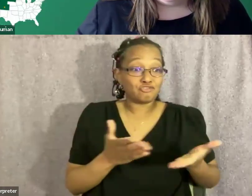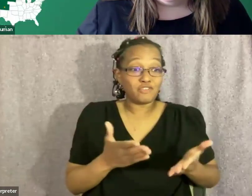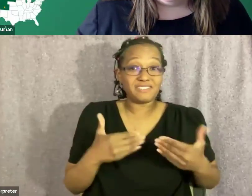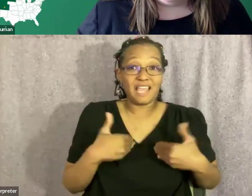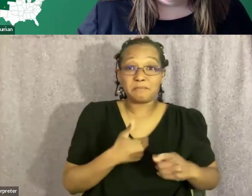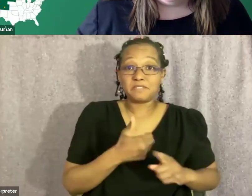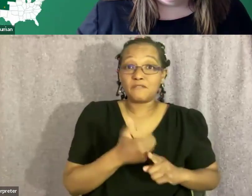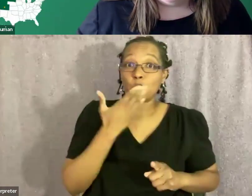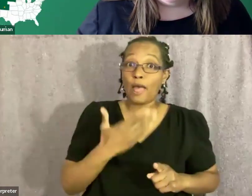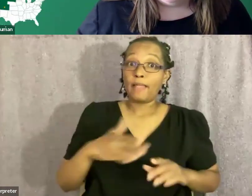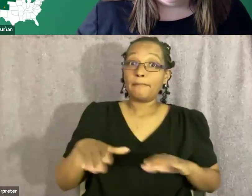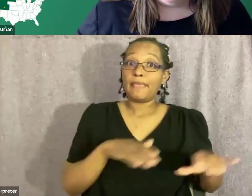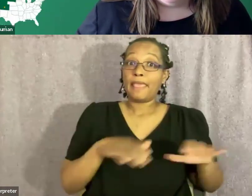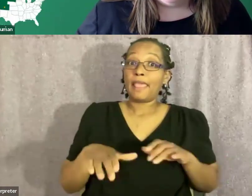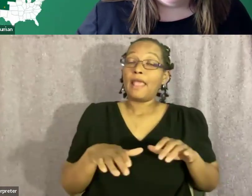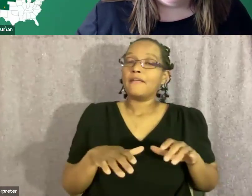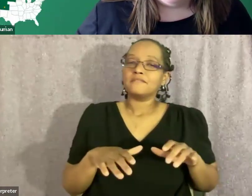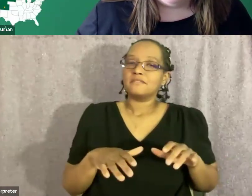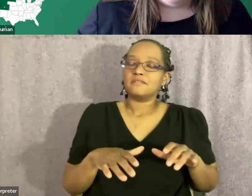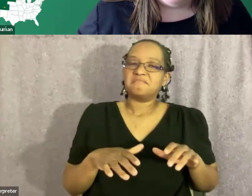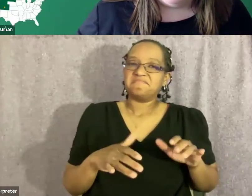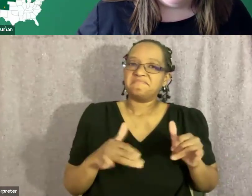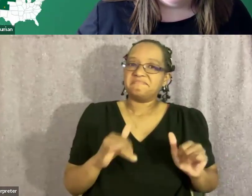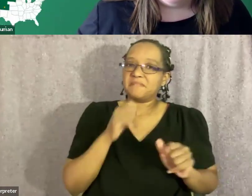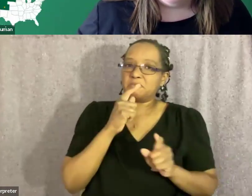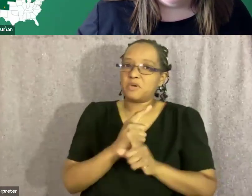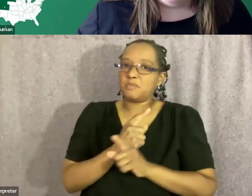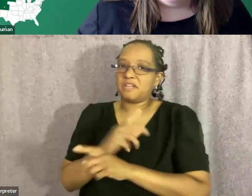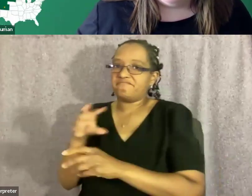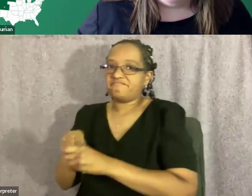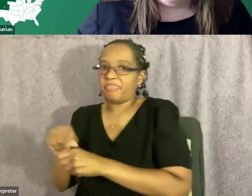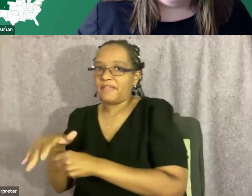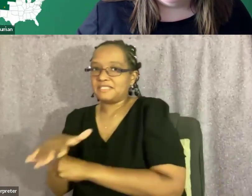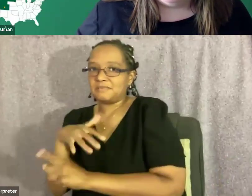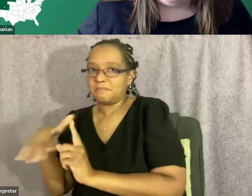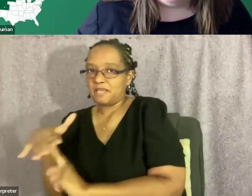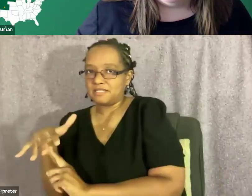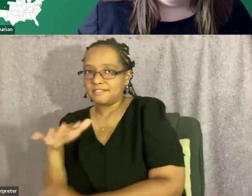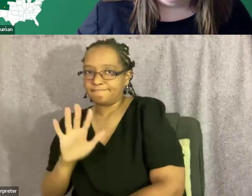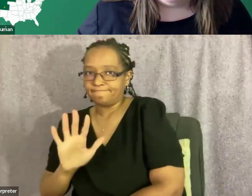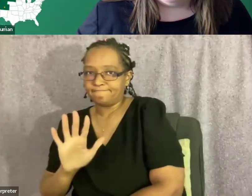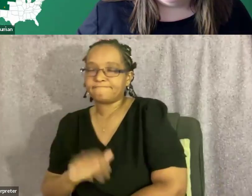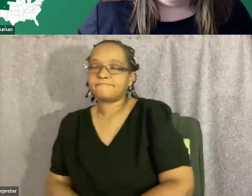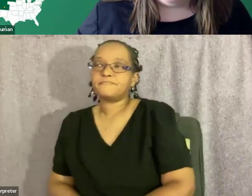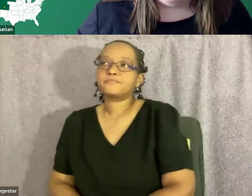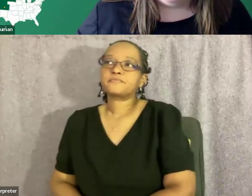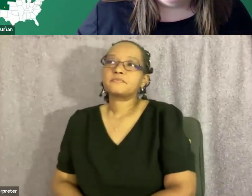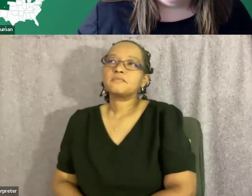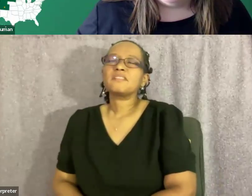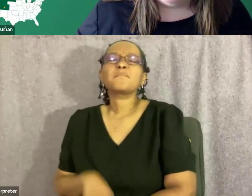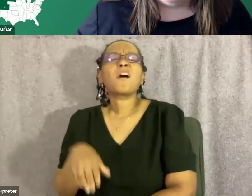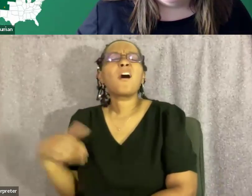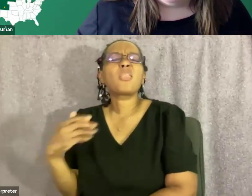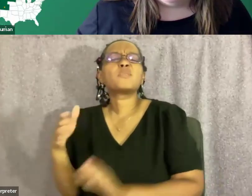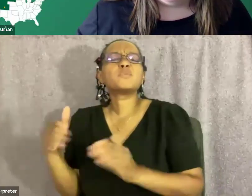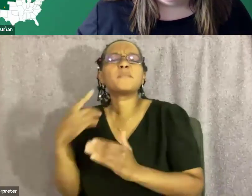animals, in many cases, just not going to be appropriate in those spaces. But, a patient room,